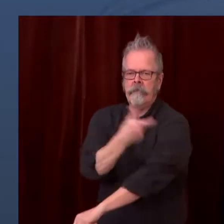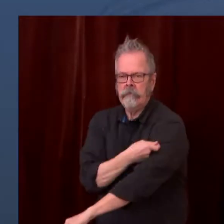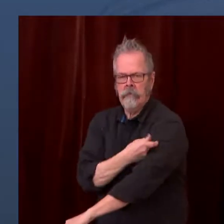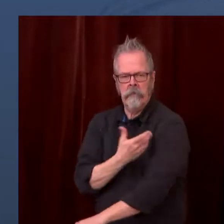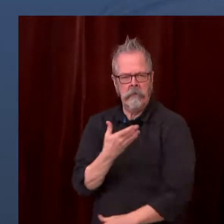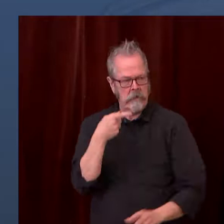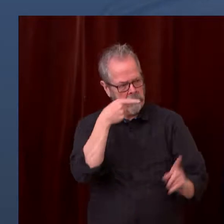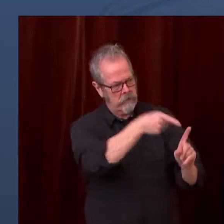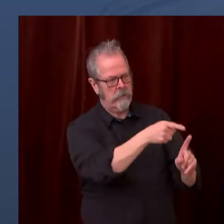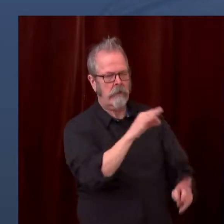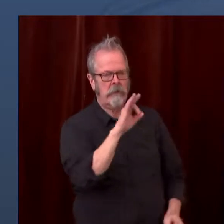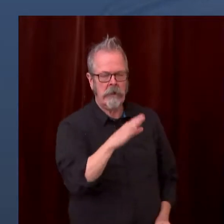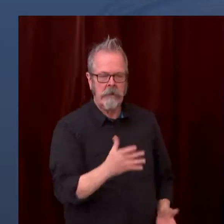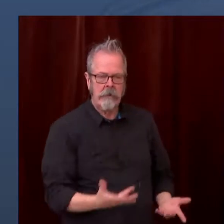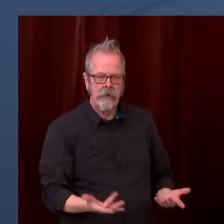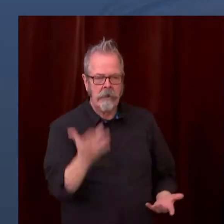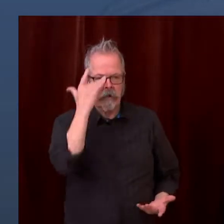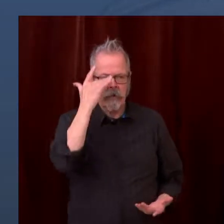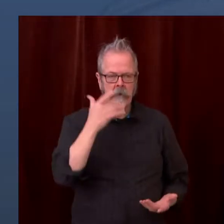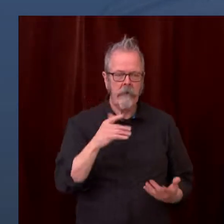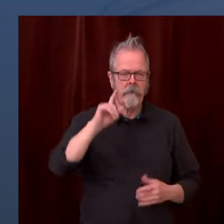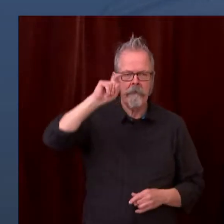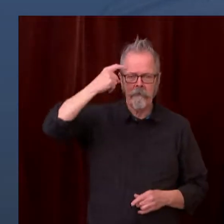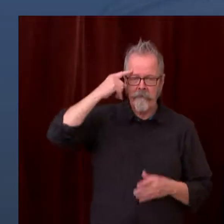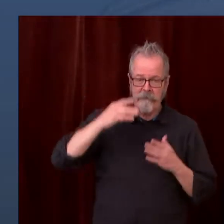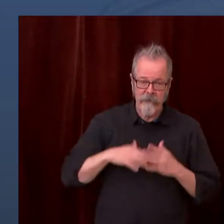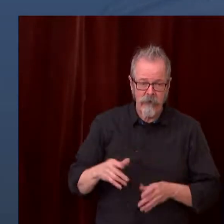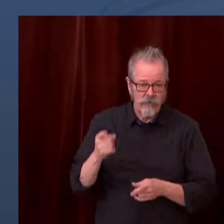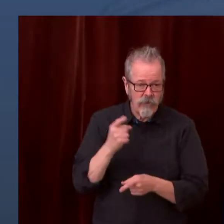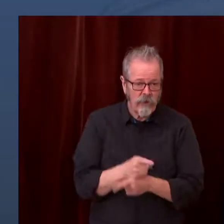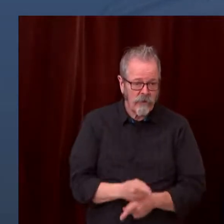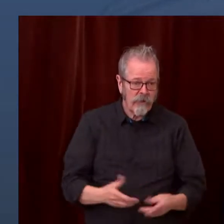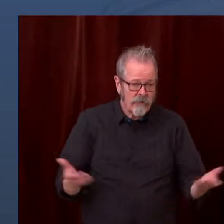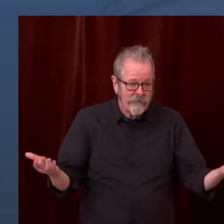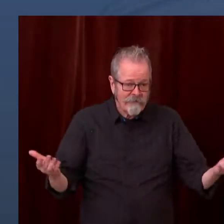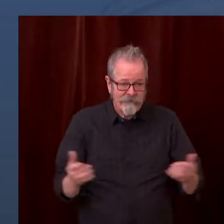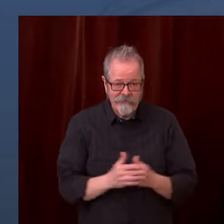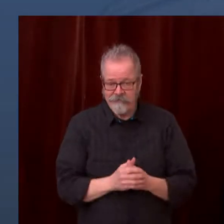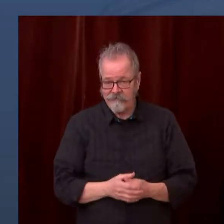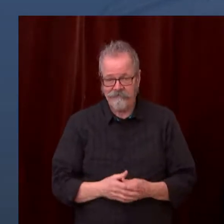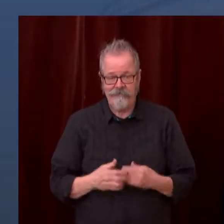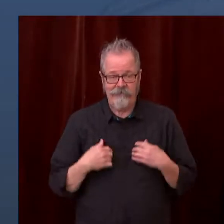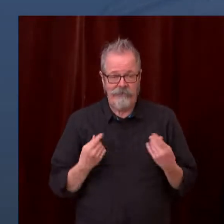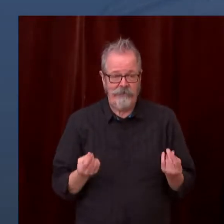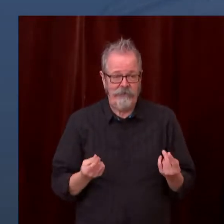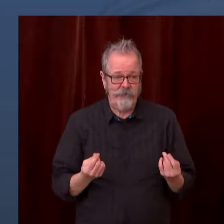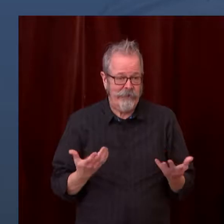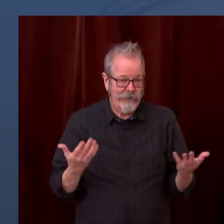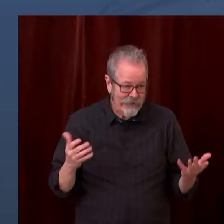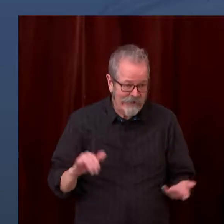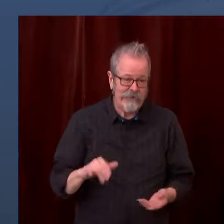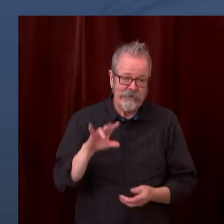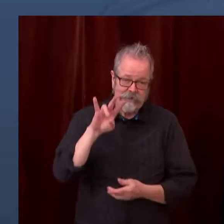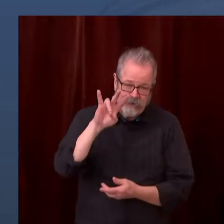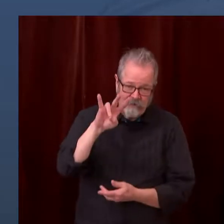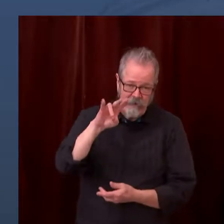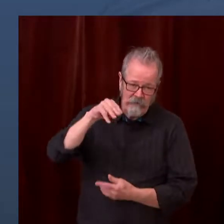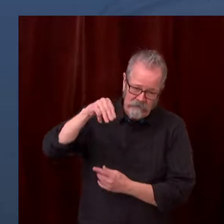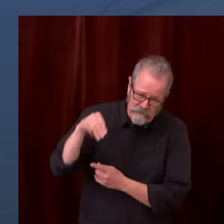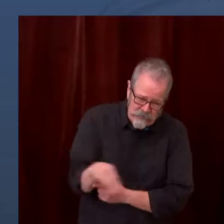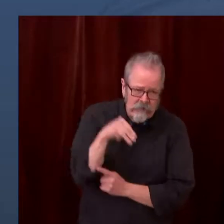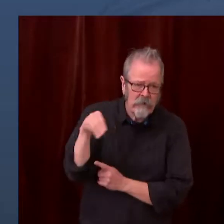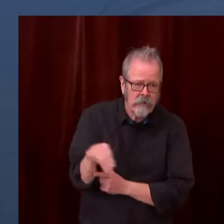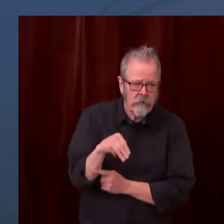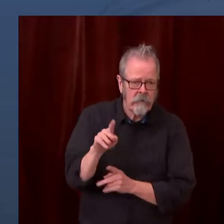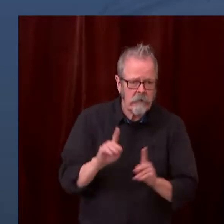and inevitable because we have 7 million people and we're, getting 100, 200,000 doses a week. So to